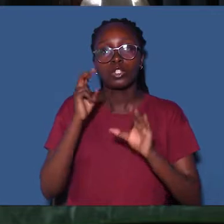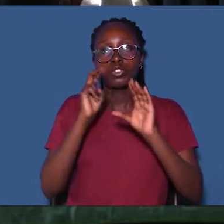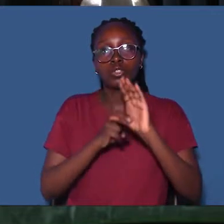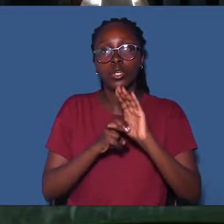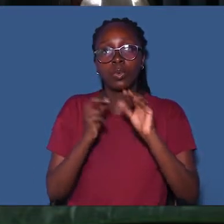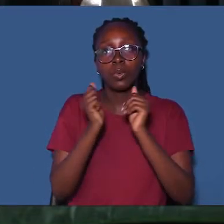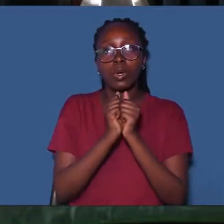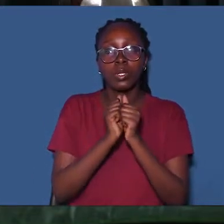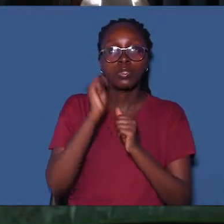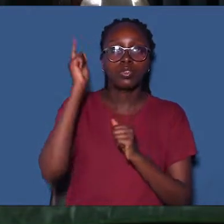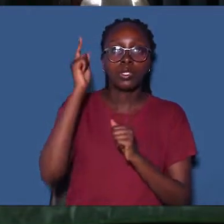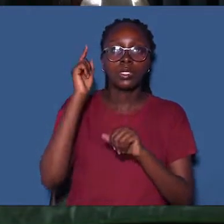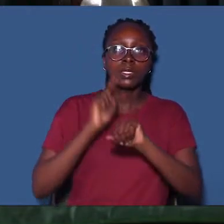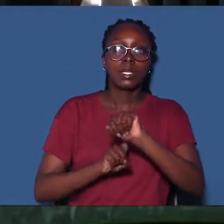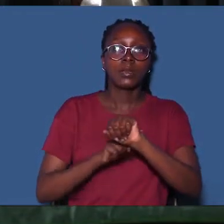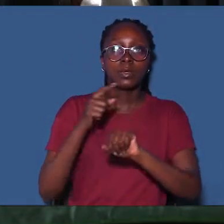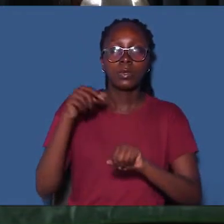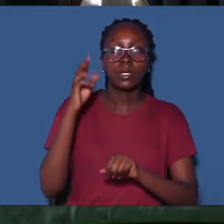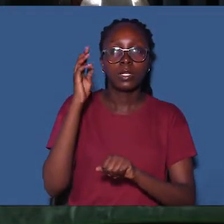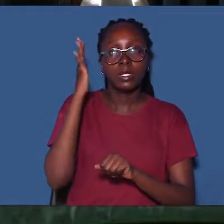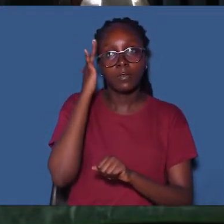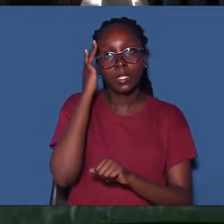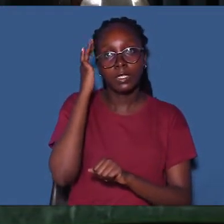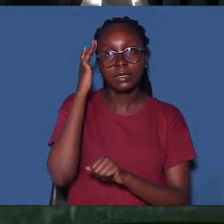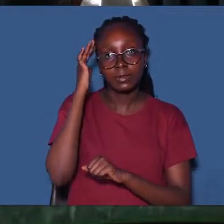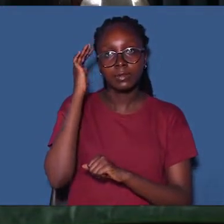reflect. Minister to us, O God,